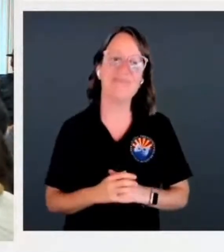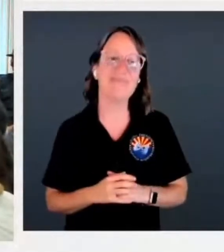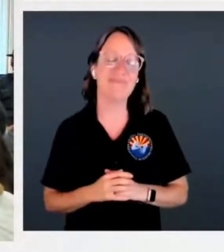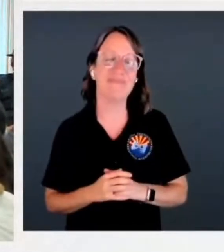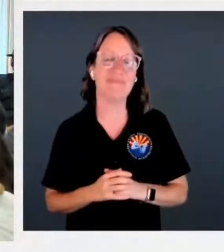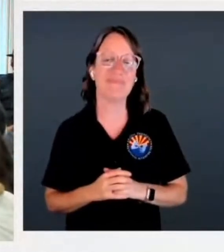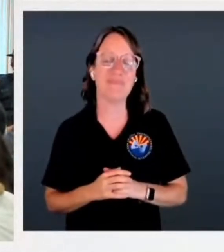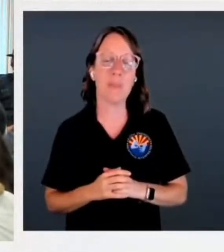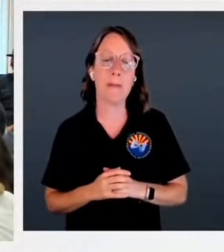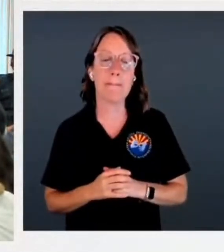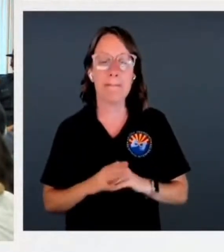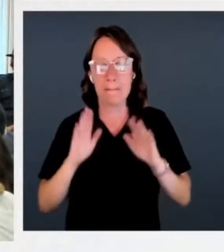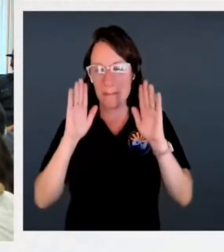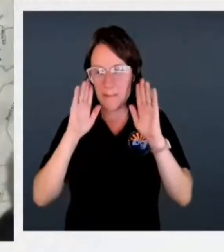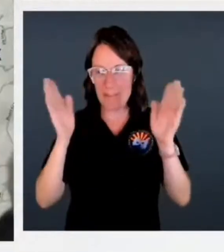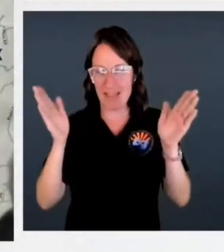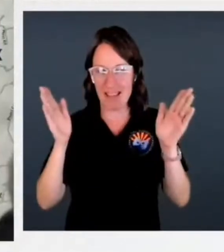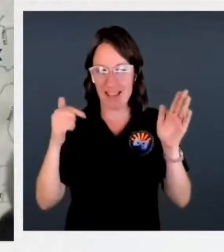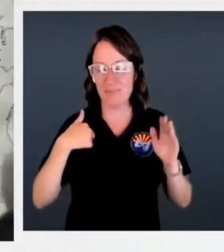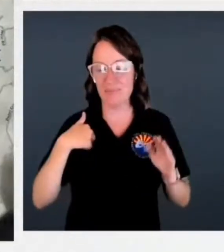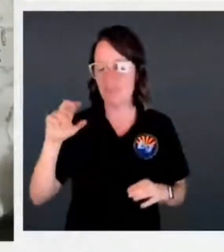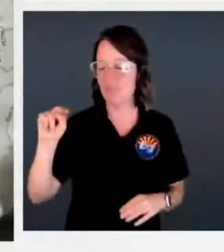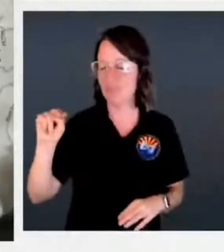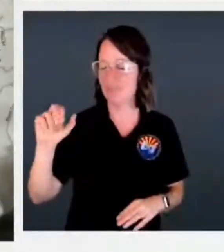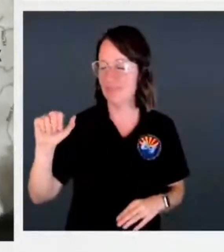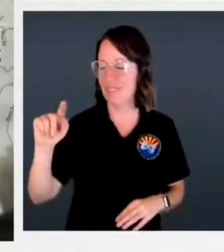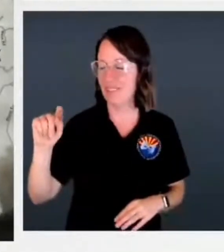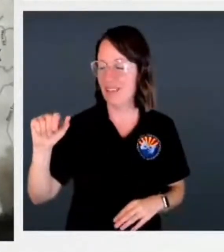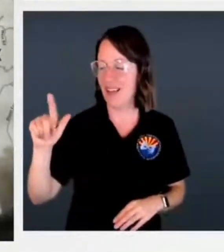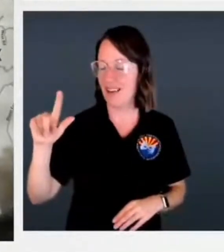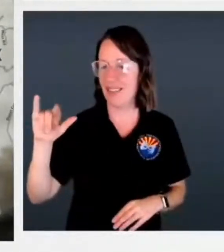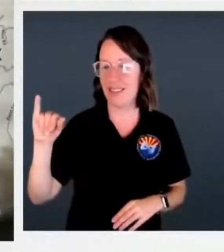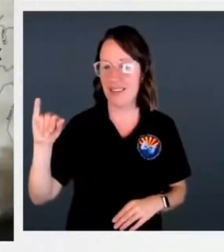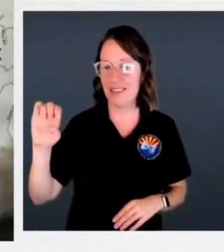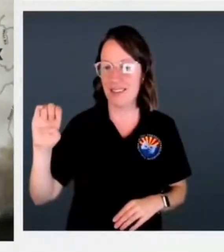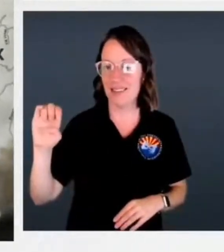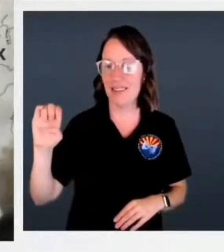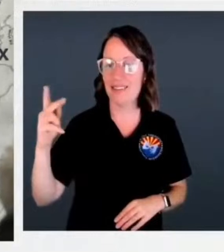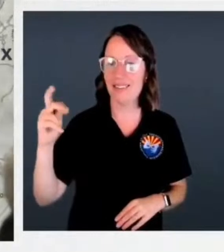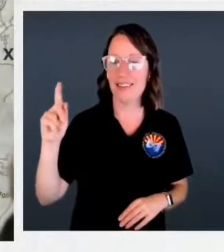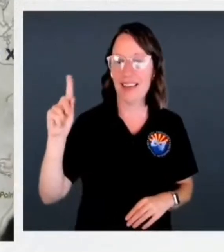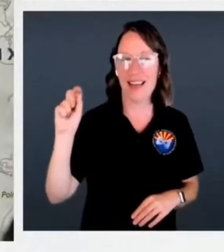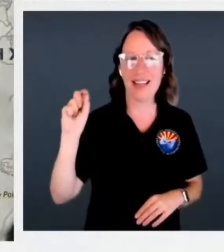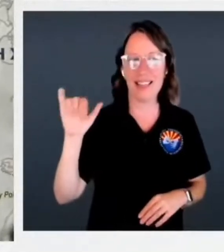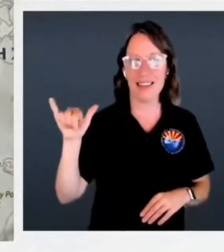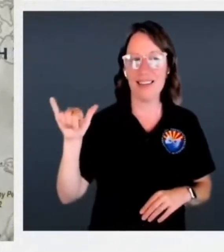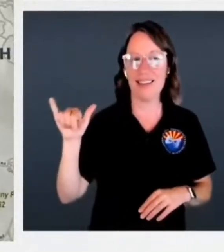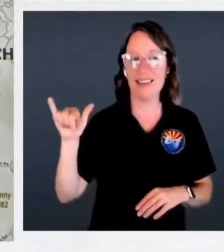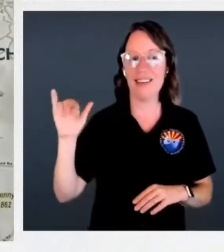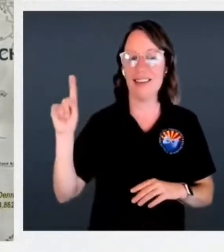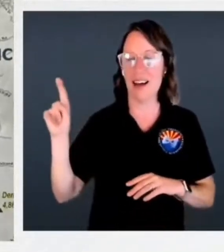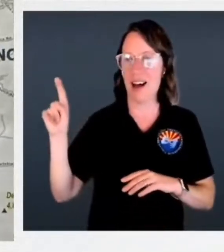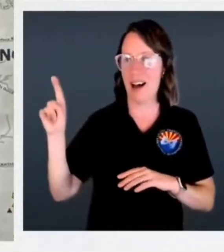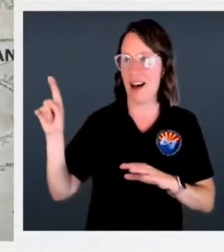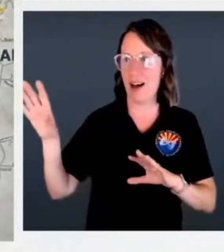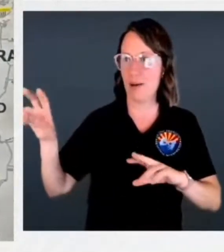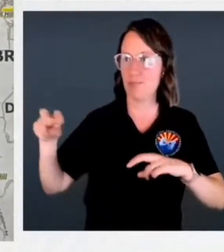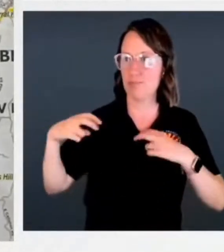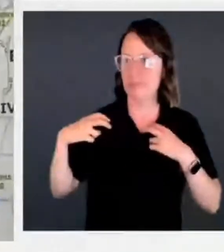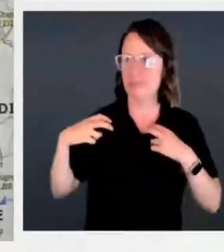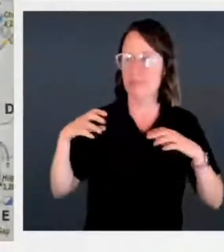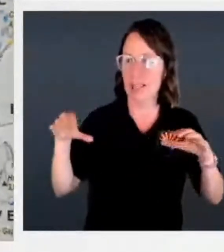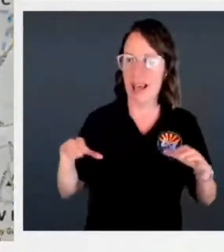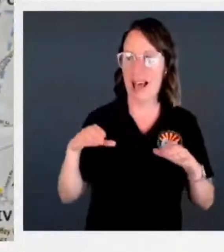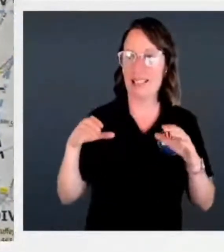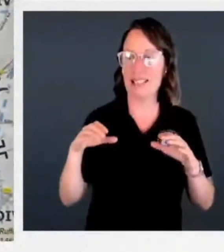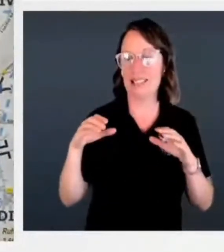So, hi everybody, I'm Natalie Kelly. I am the acting Deputy Forest Supervisor here on the Klamath,